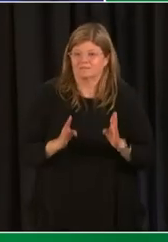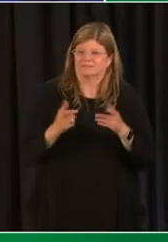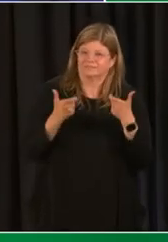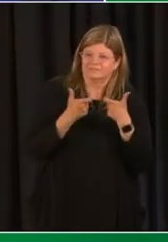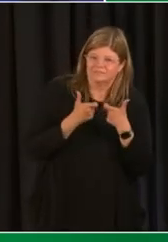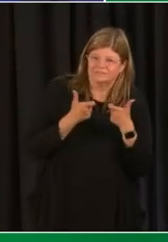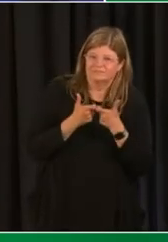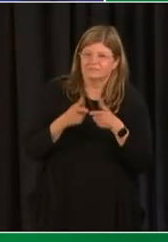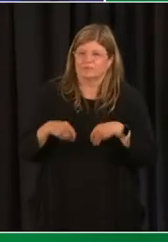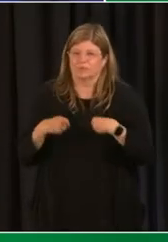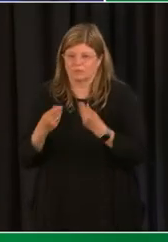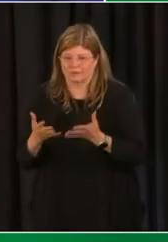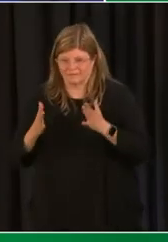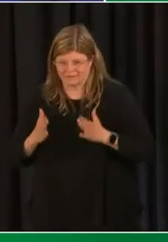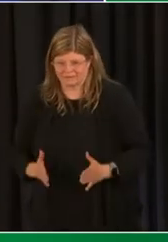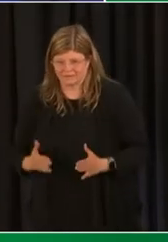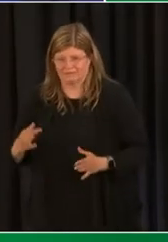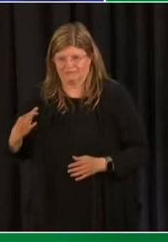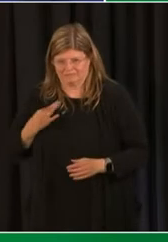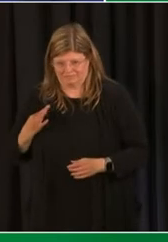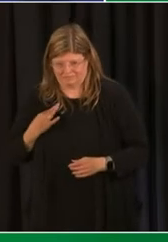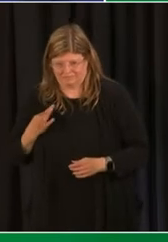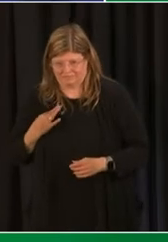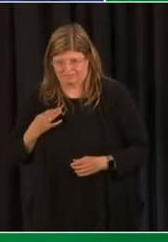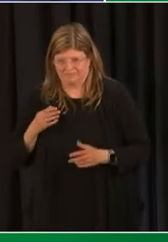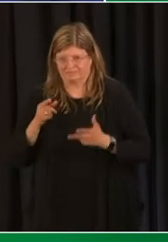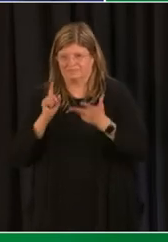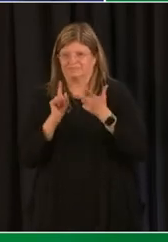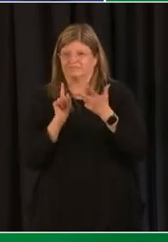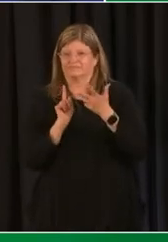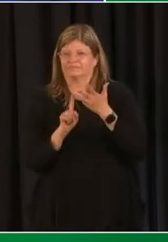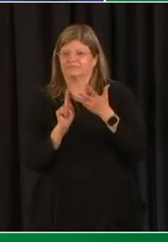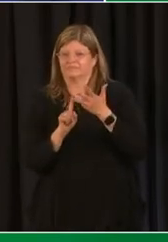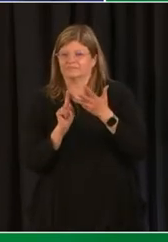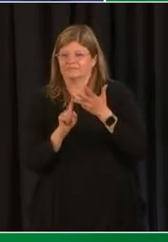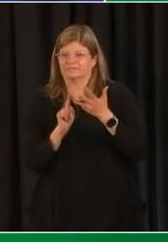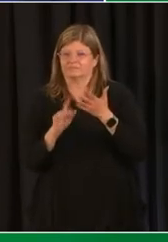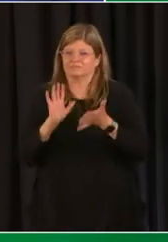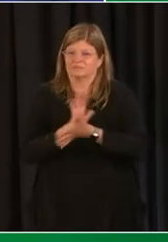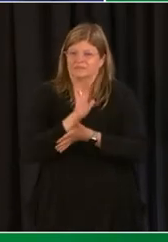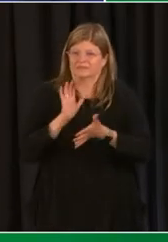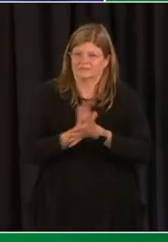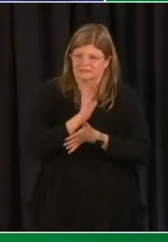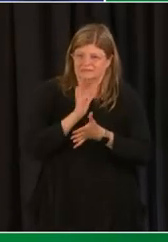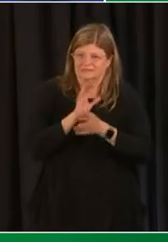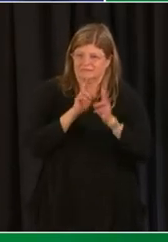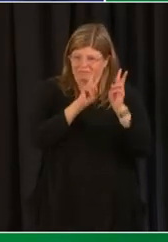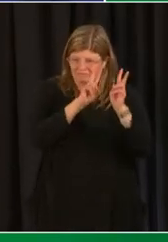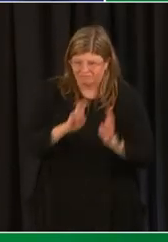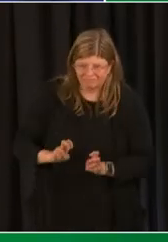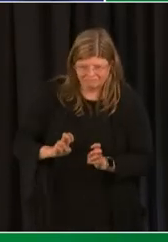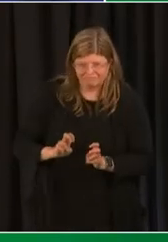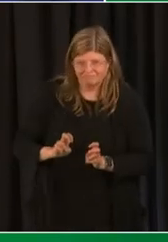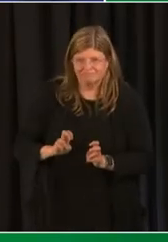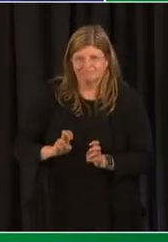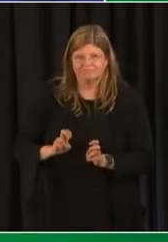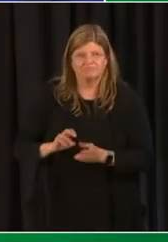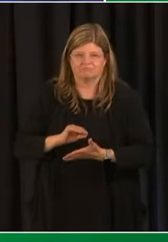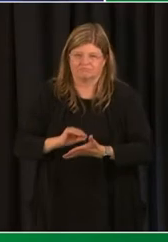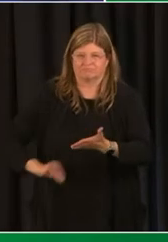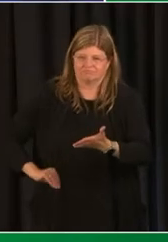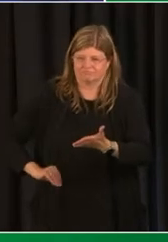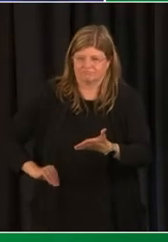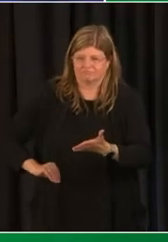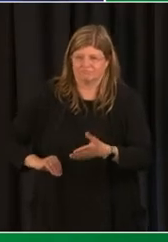utility provider application user guide, as well as the paper application where you can download and fill that out. Okay. And then we